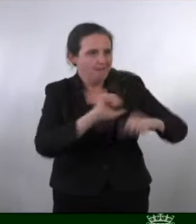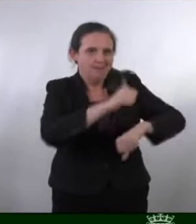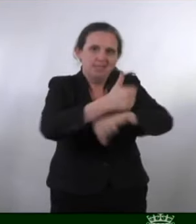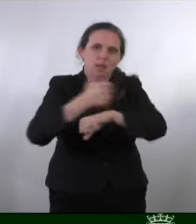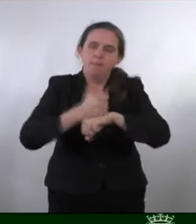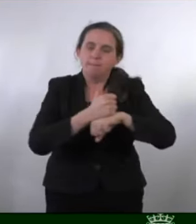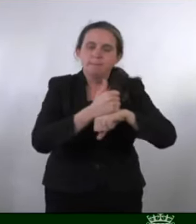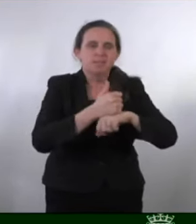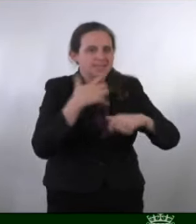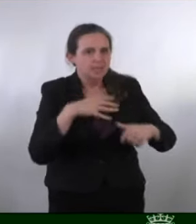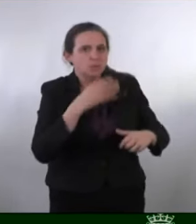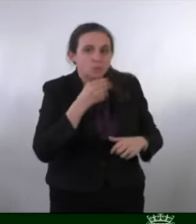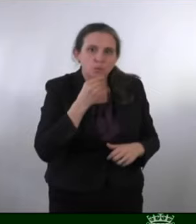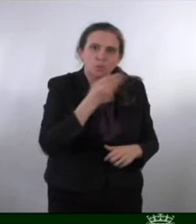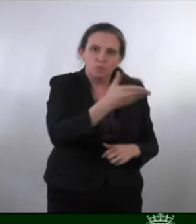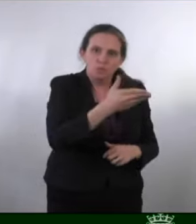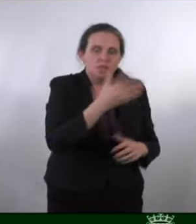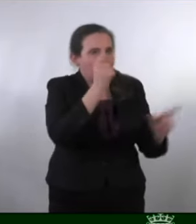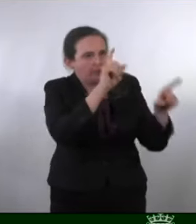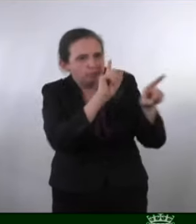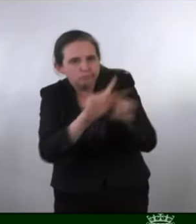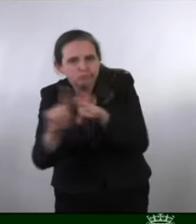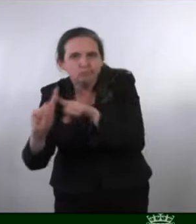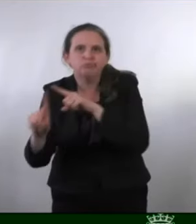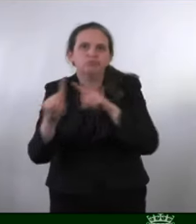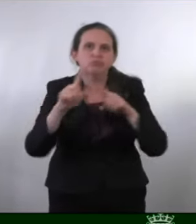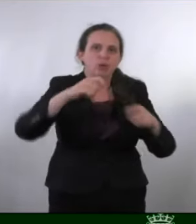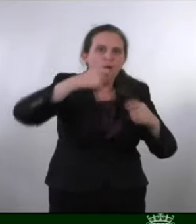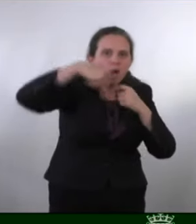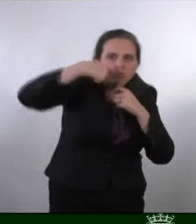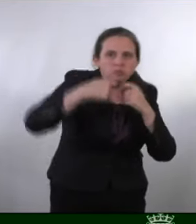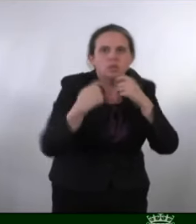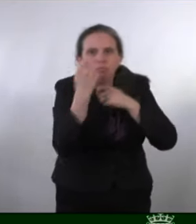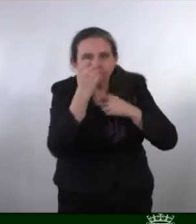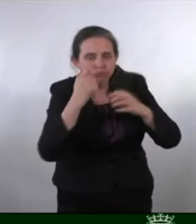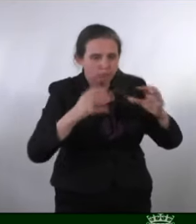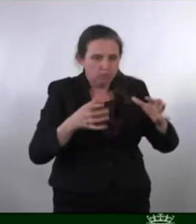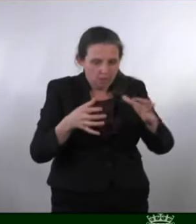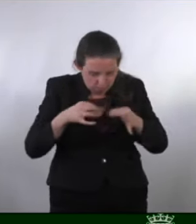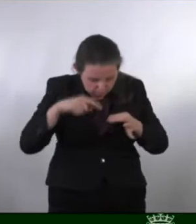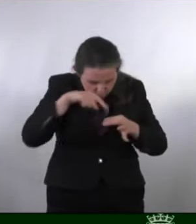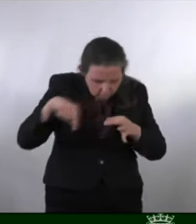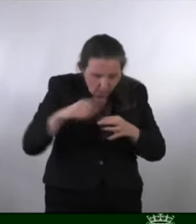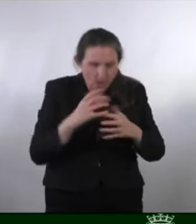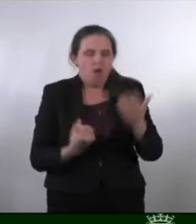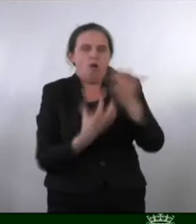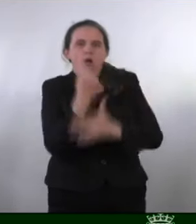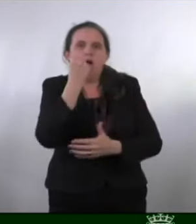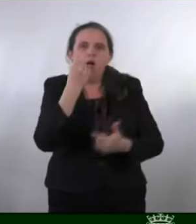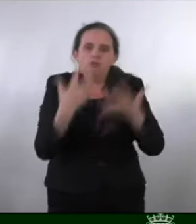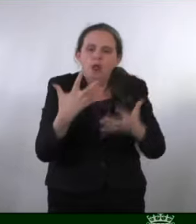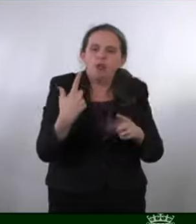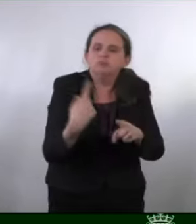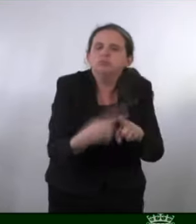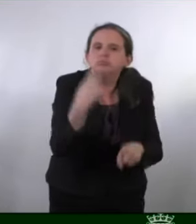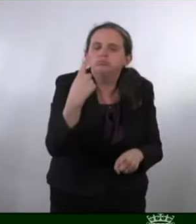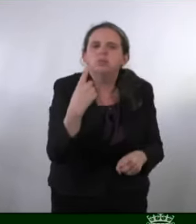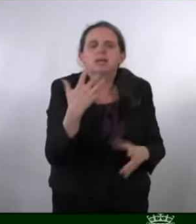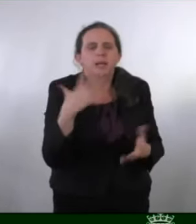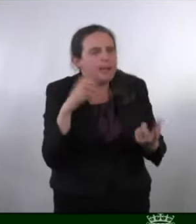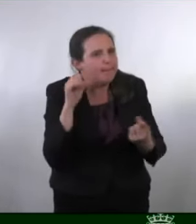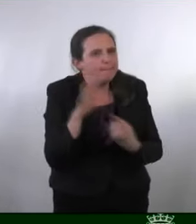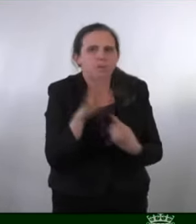just lateral flow, but PCR testing as well. That's the way that to check